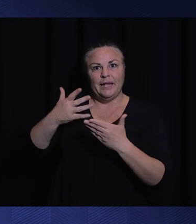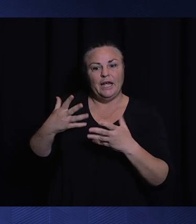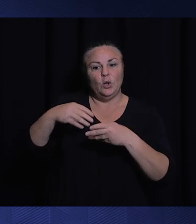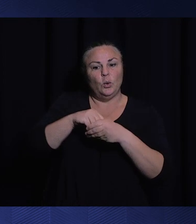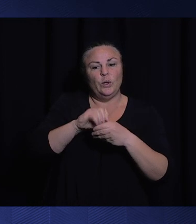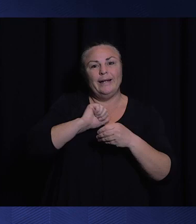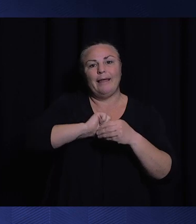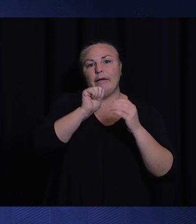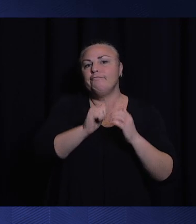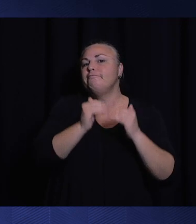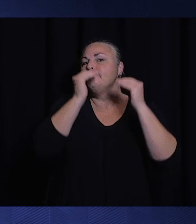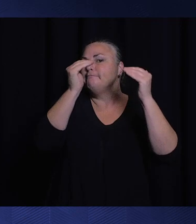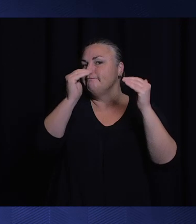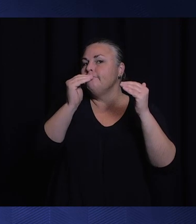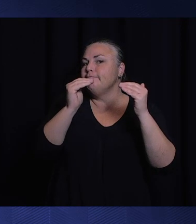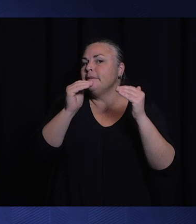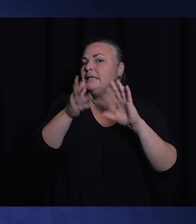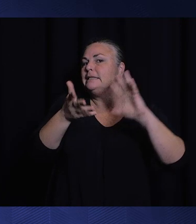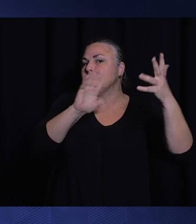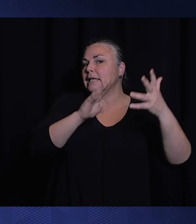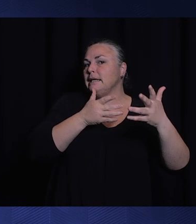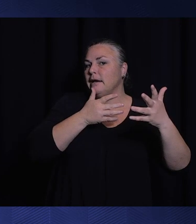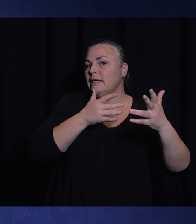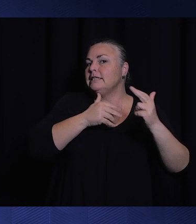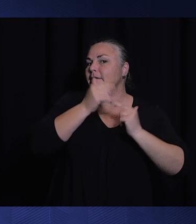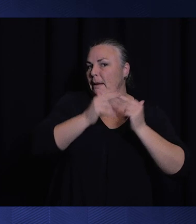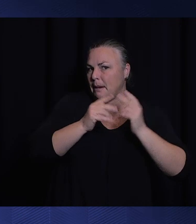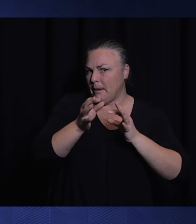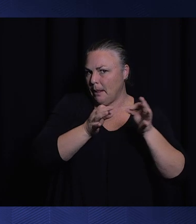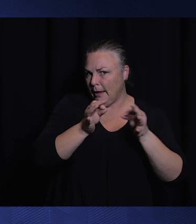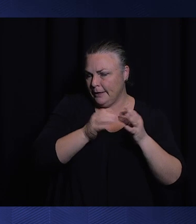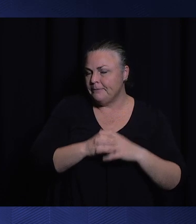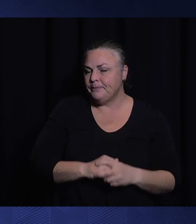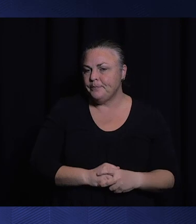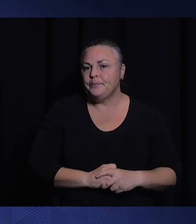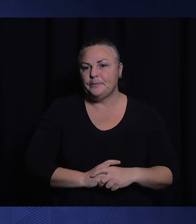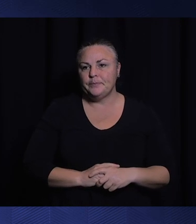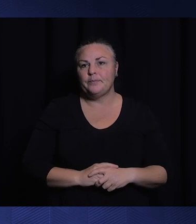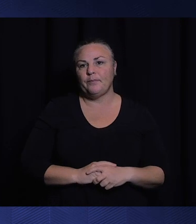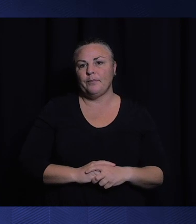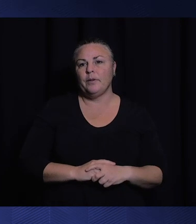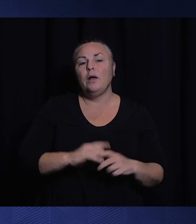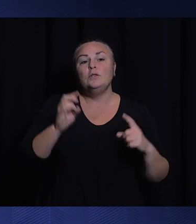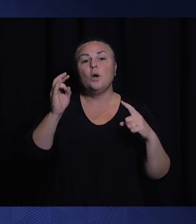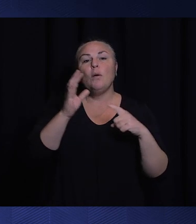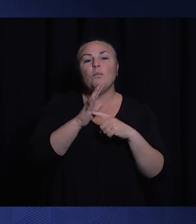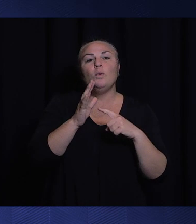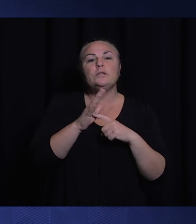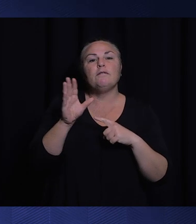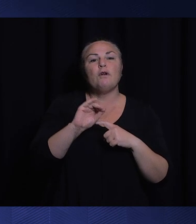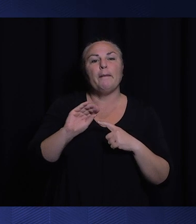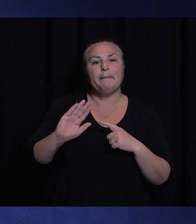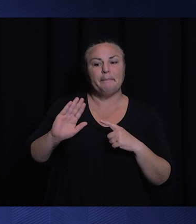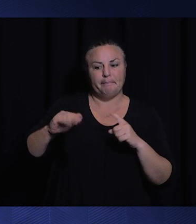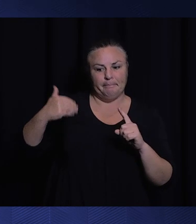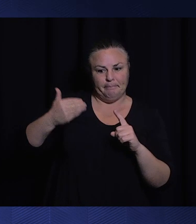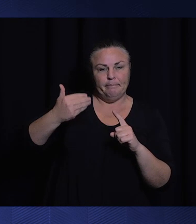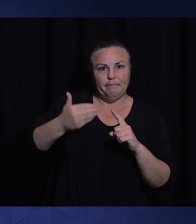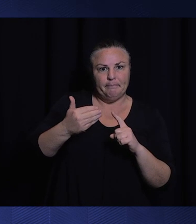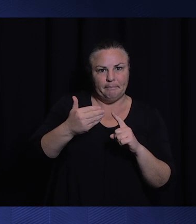limited land areas, which is quite important in terms of water security, but also the multiple benefits that come with it. So this is